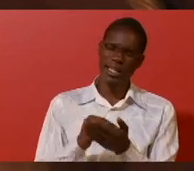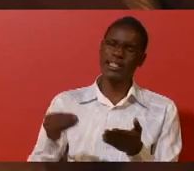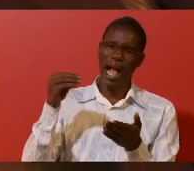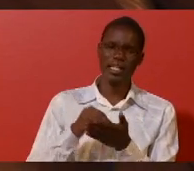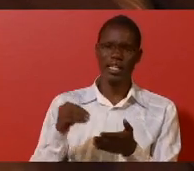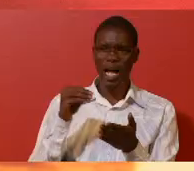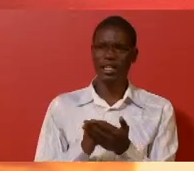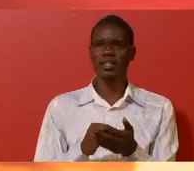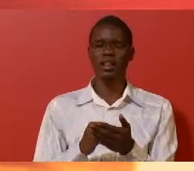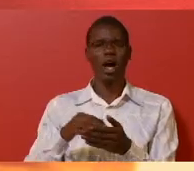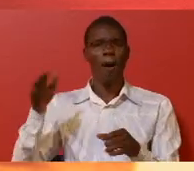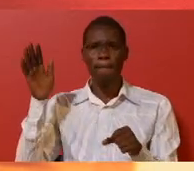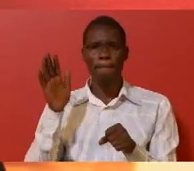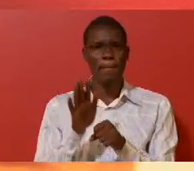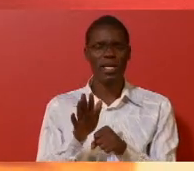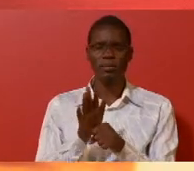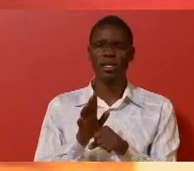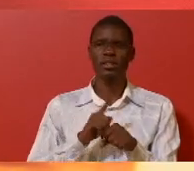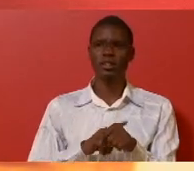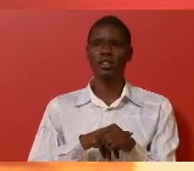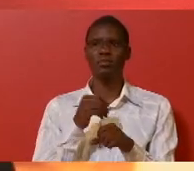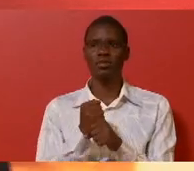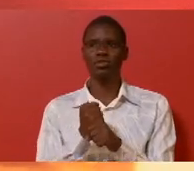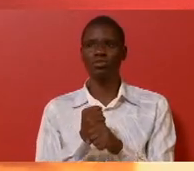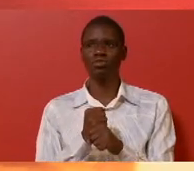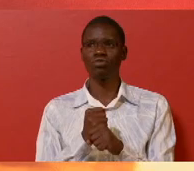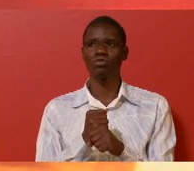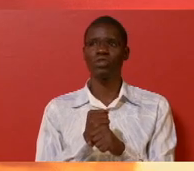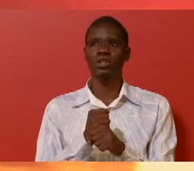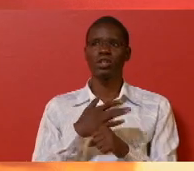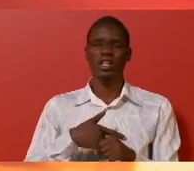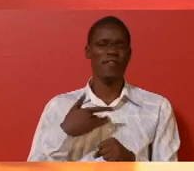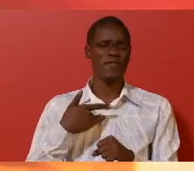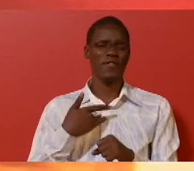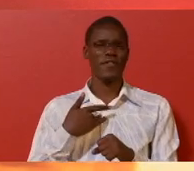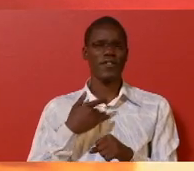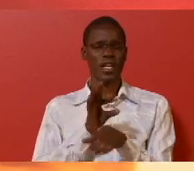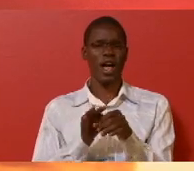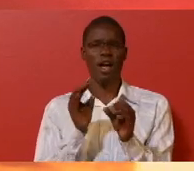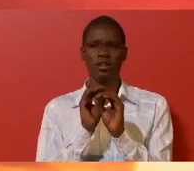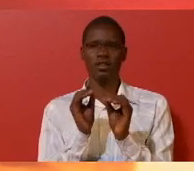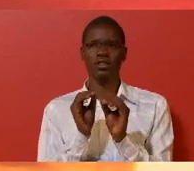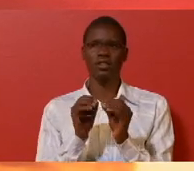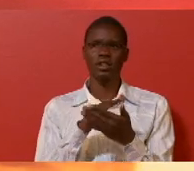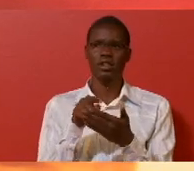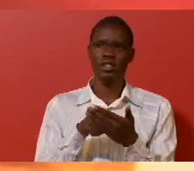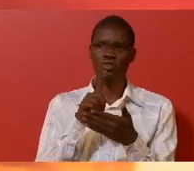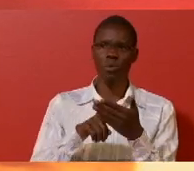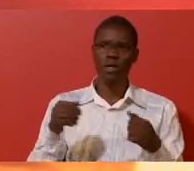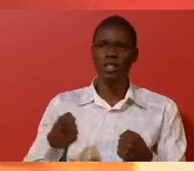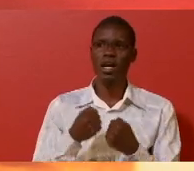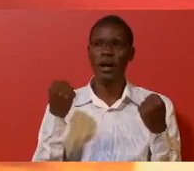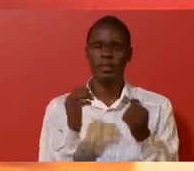again. And the more times you do it, the less it hurts. Why? Because the less sticky thing it has. This is exactly what